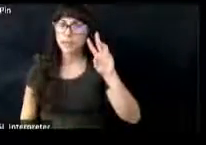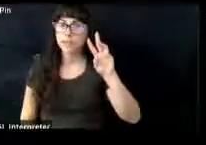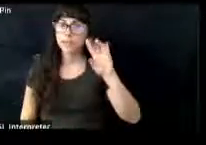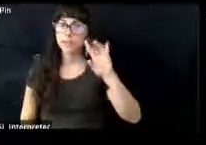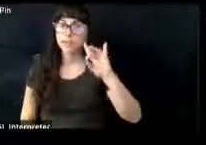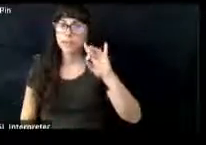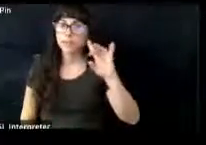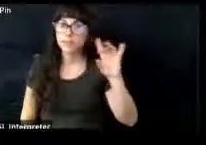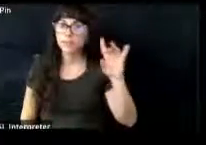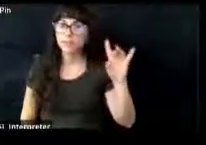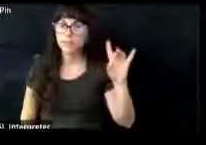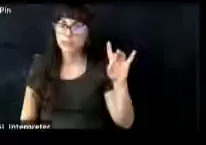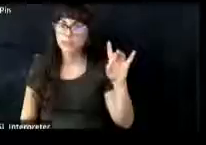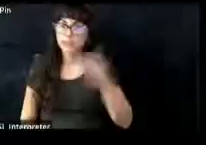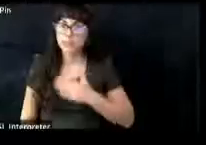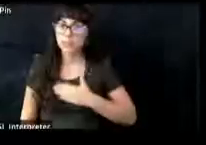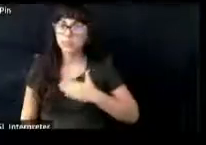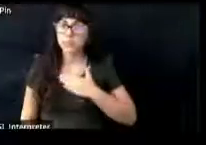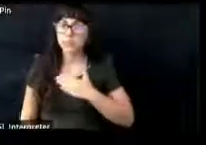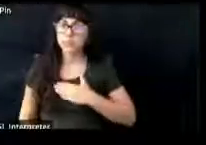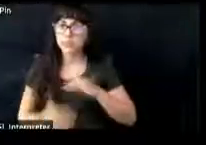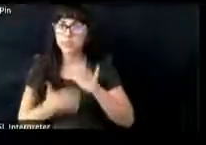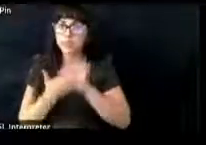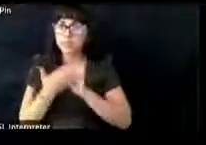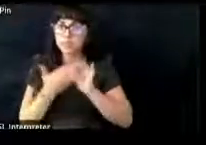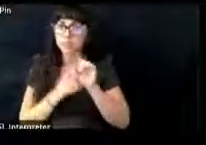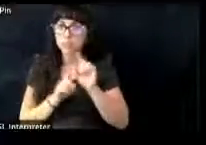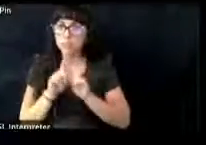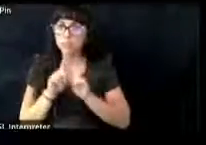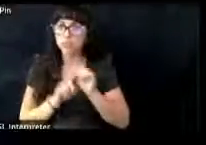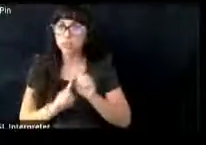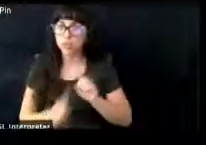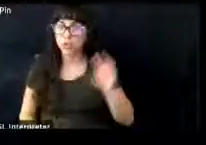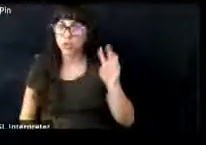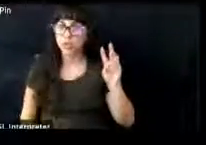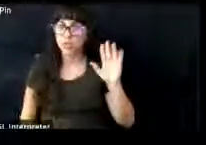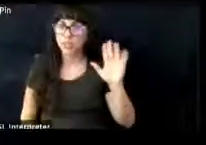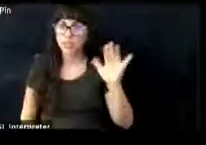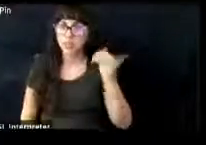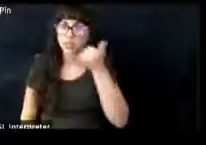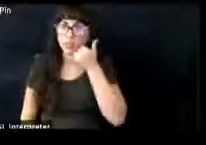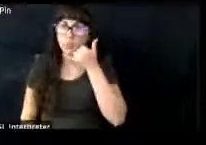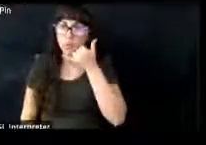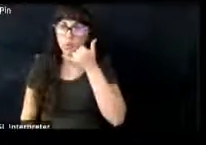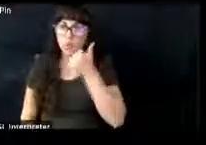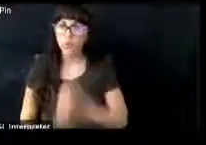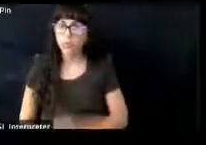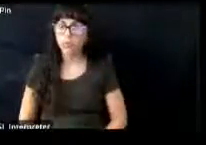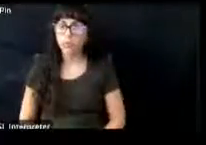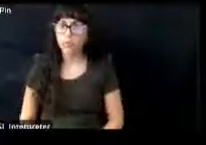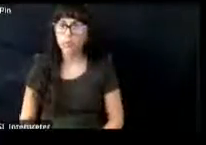8688. If you will please press *6 on your telephone keypad.